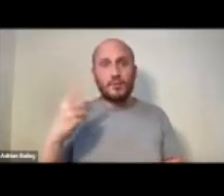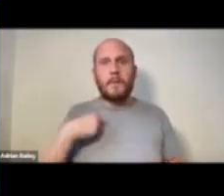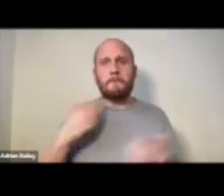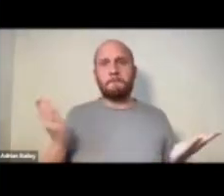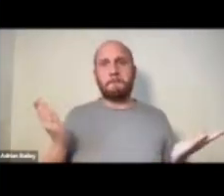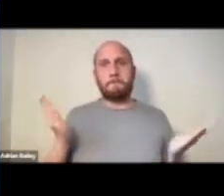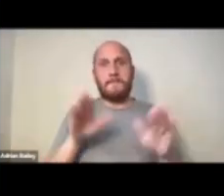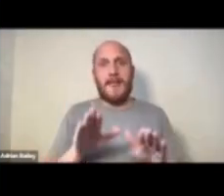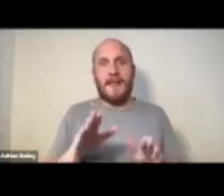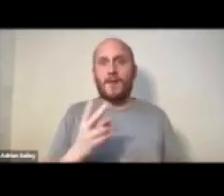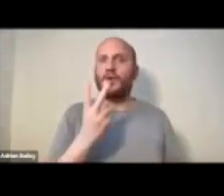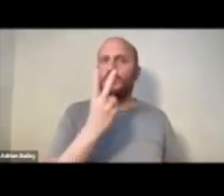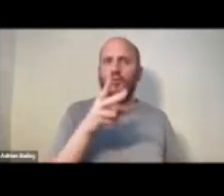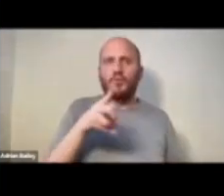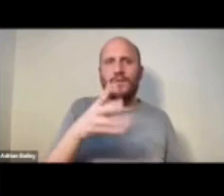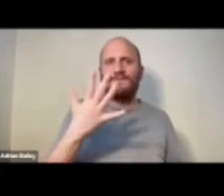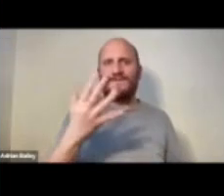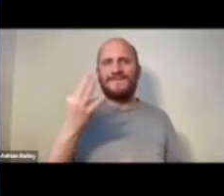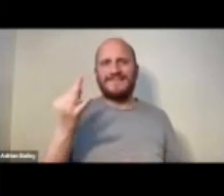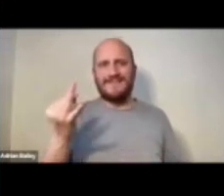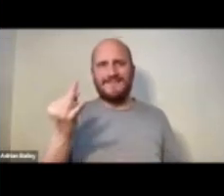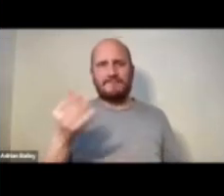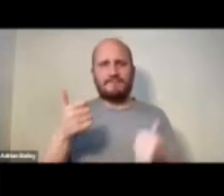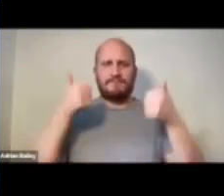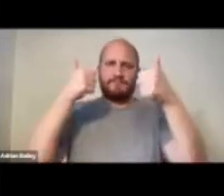at 2:57 and we'll see you there.